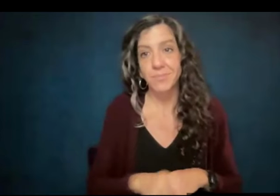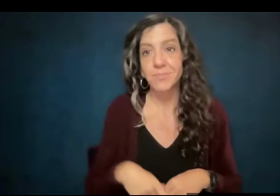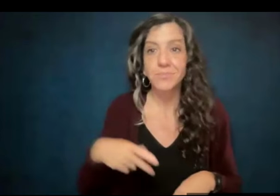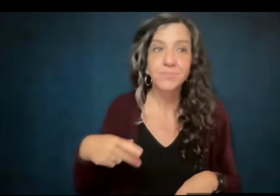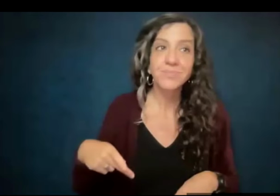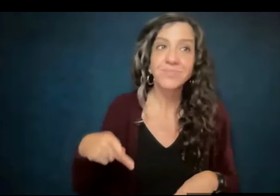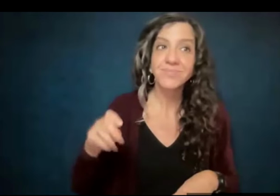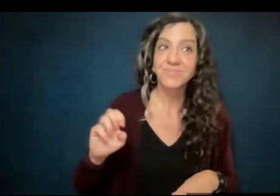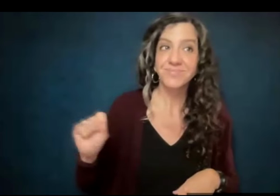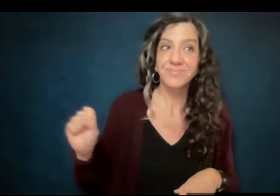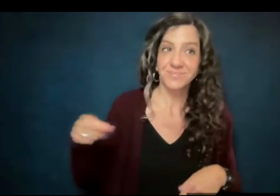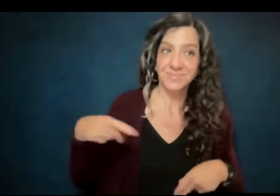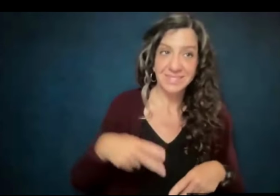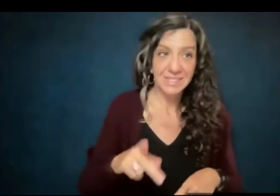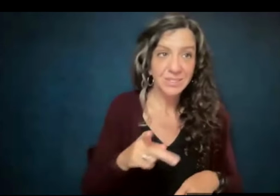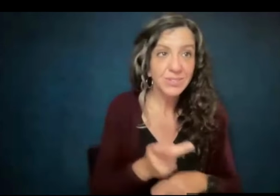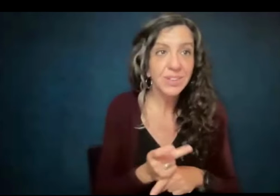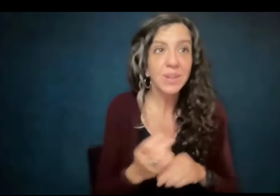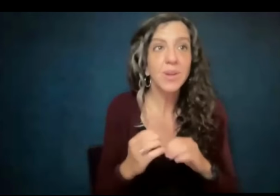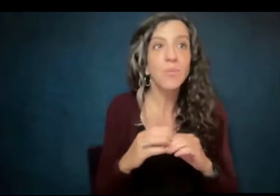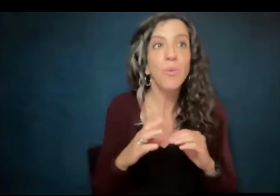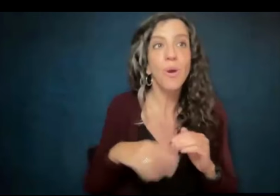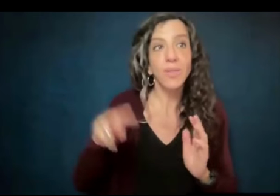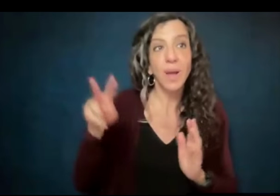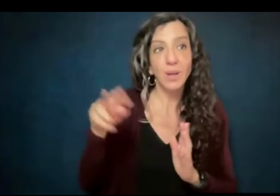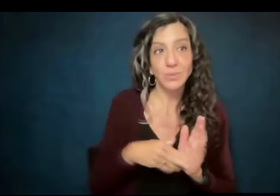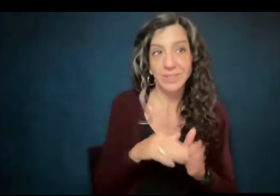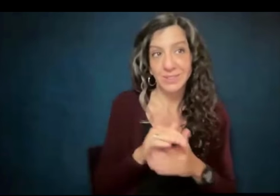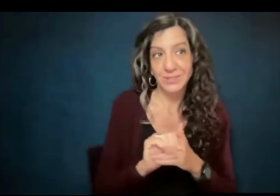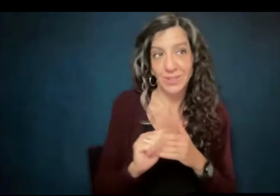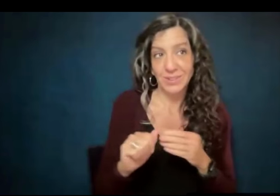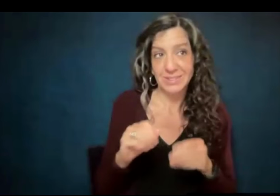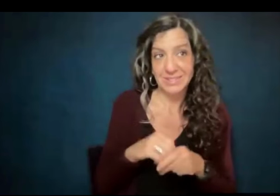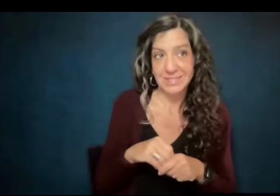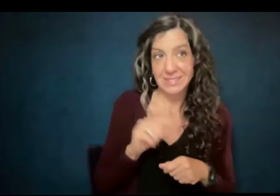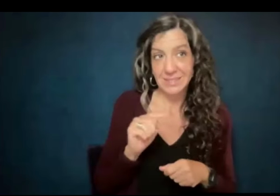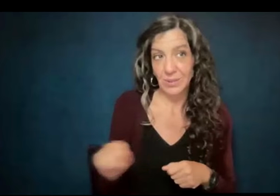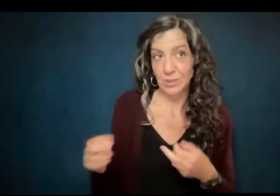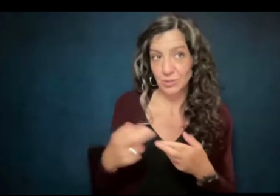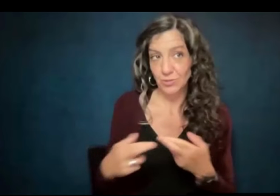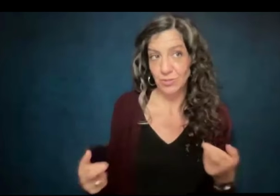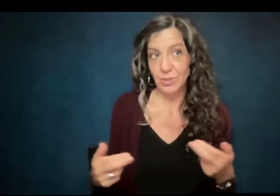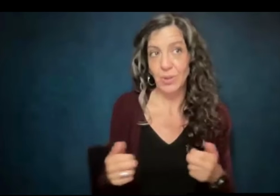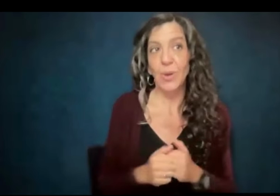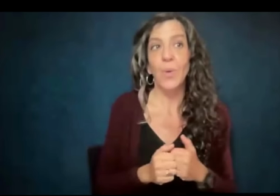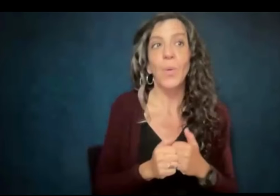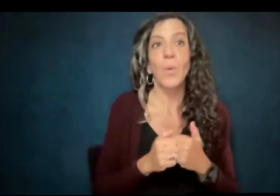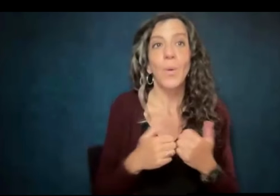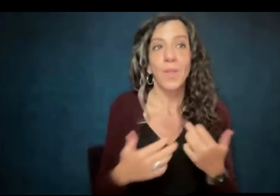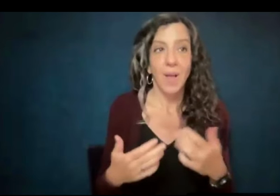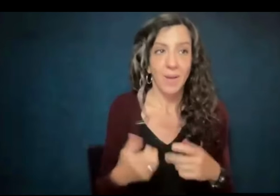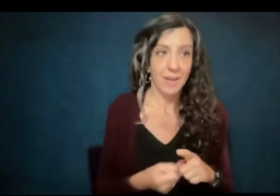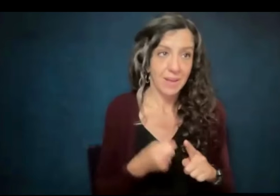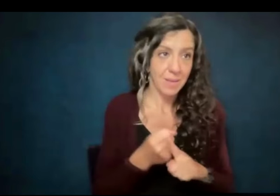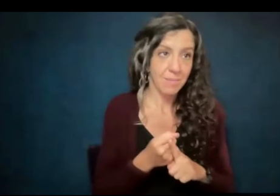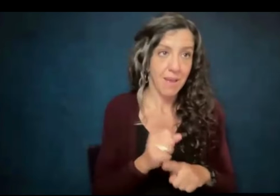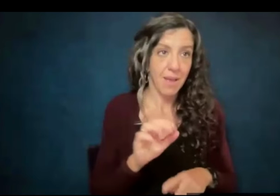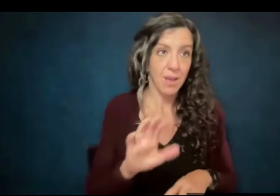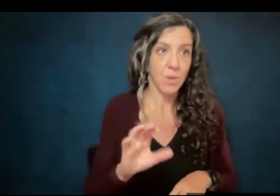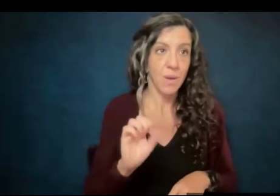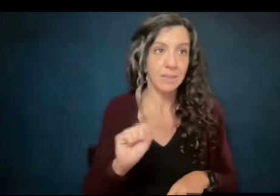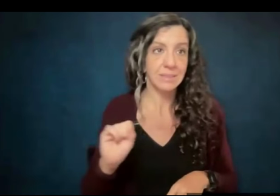to maintain more than $2,000 in those resources without having any impact on your